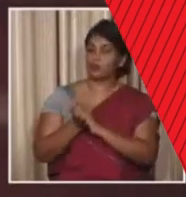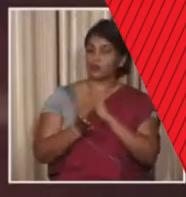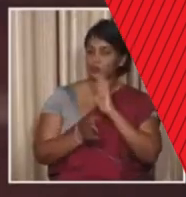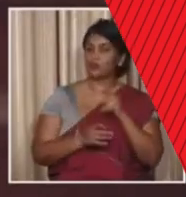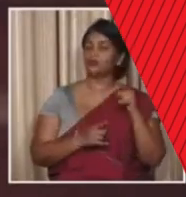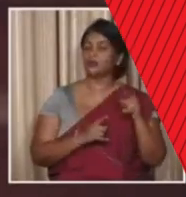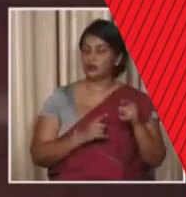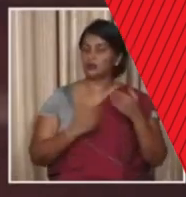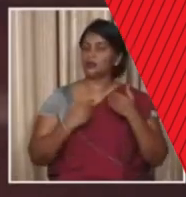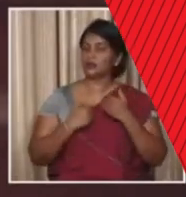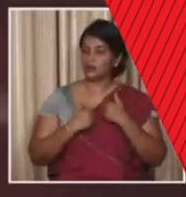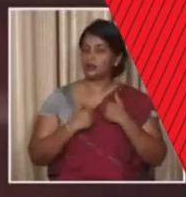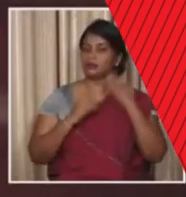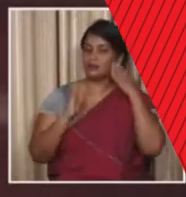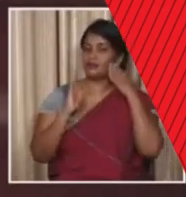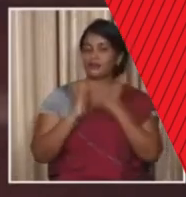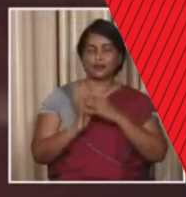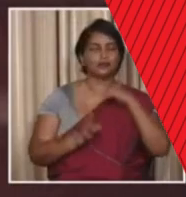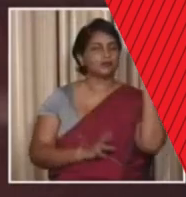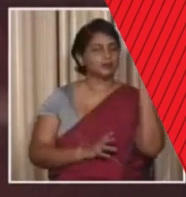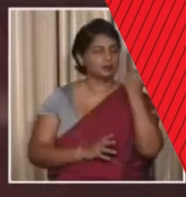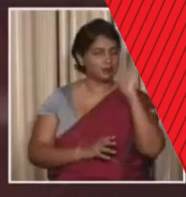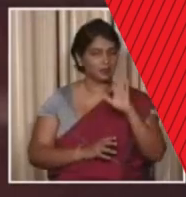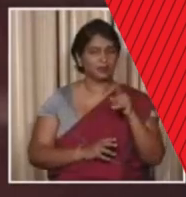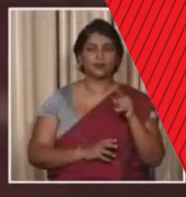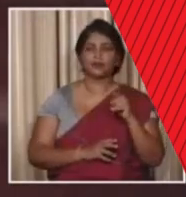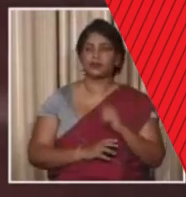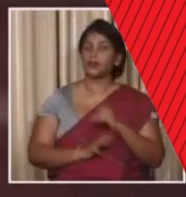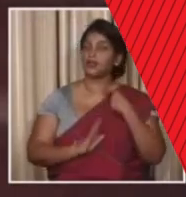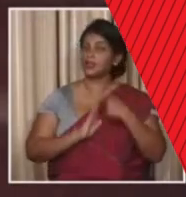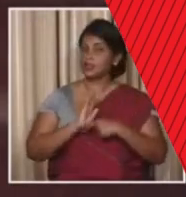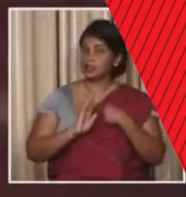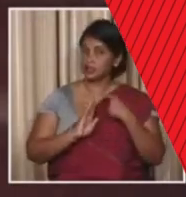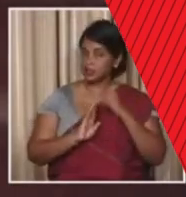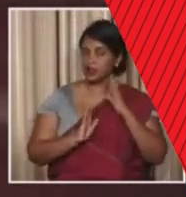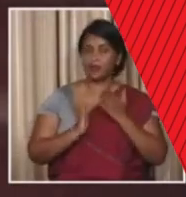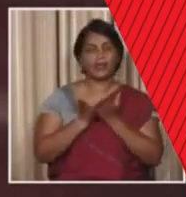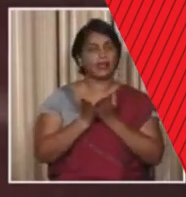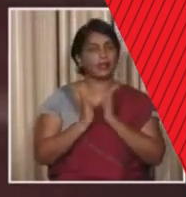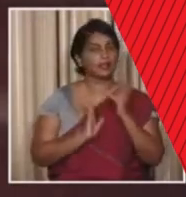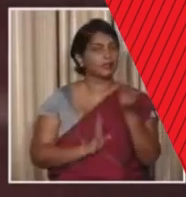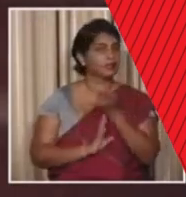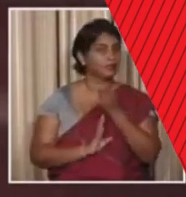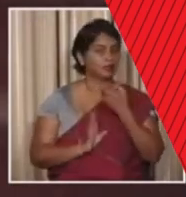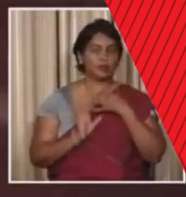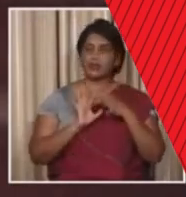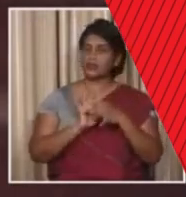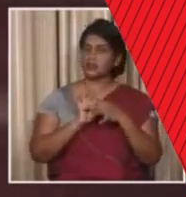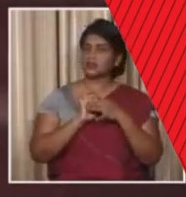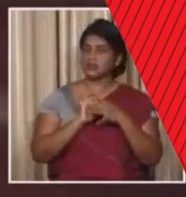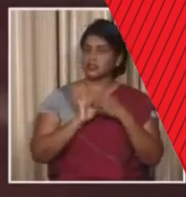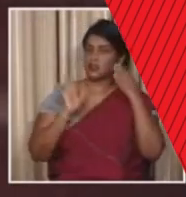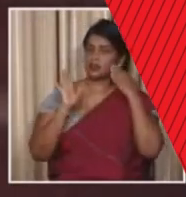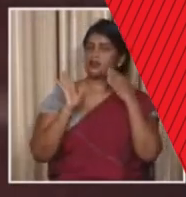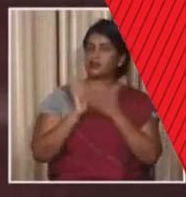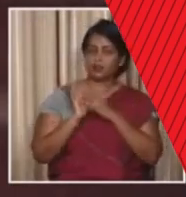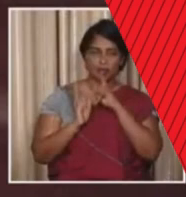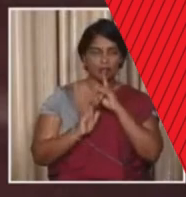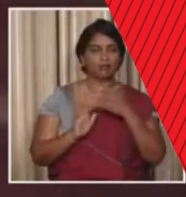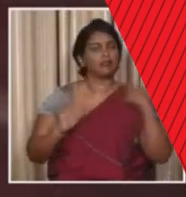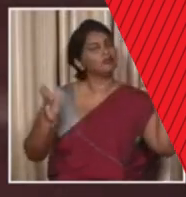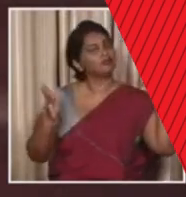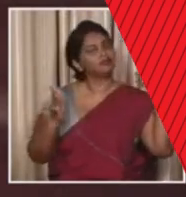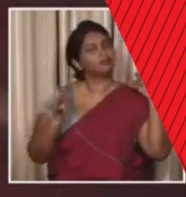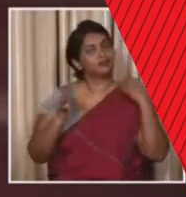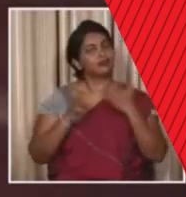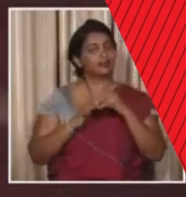connection that Sri Lanka has with India. It's not only with the history, it's with our words, our